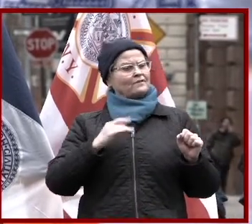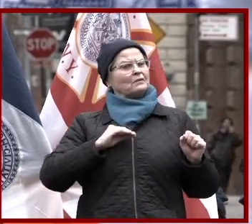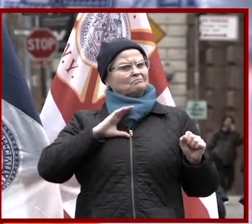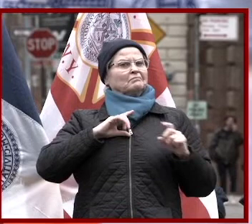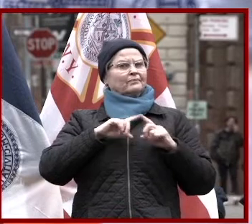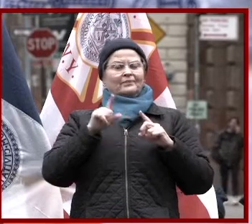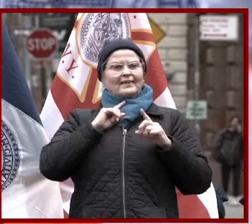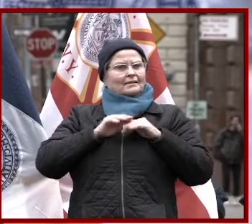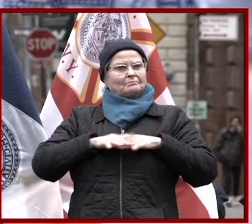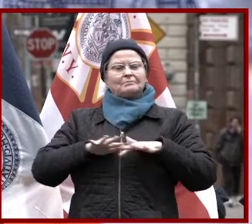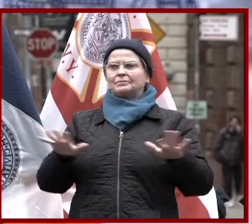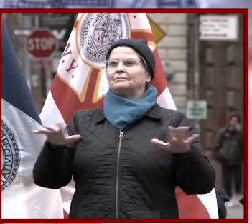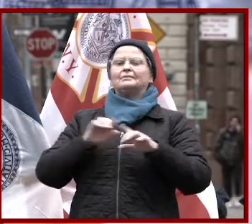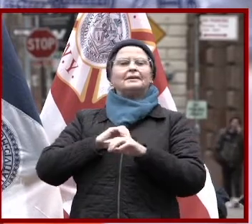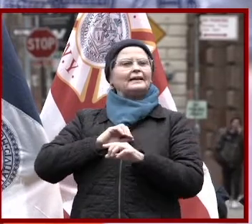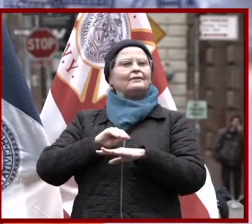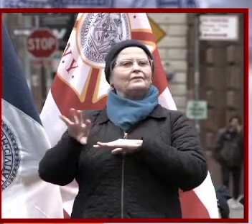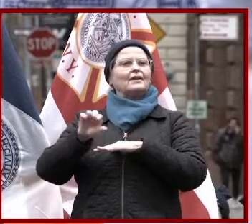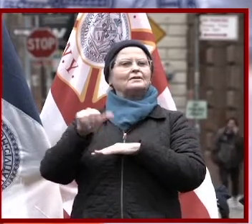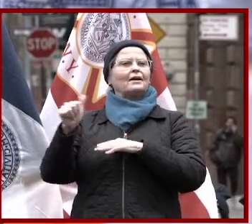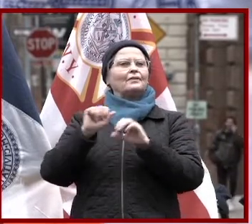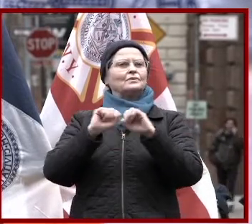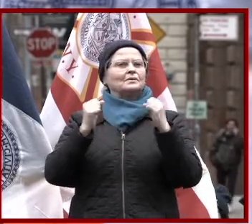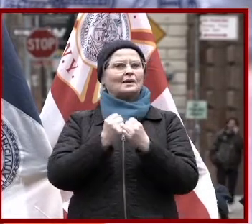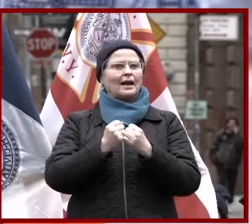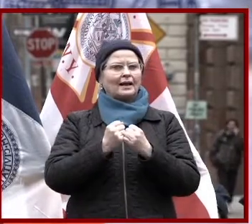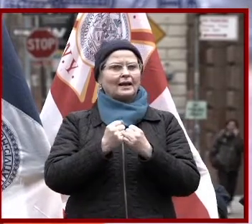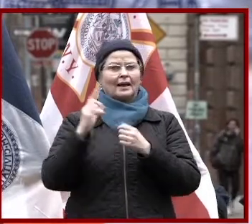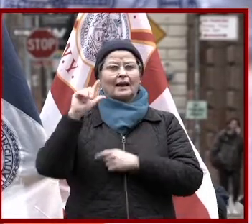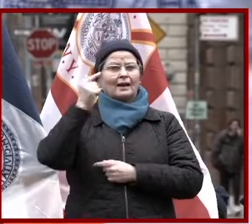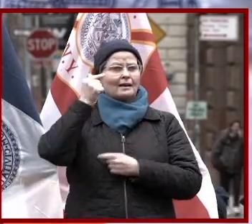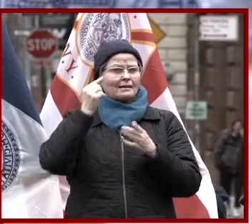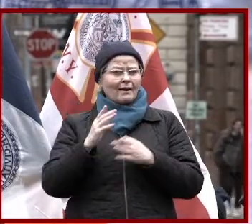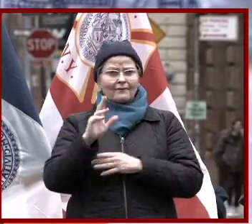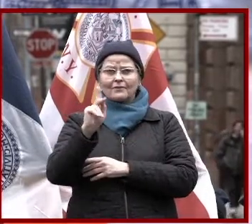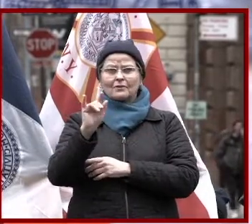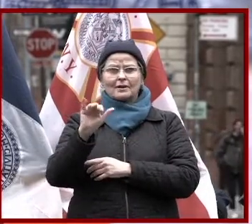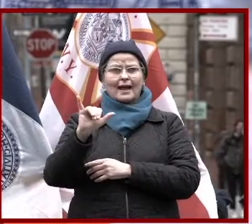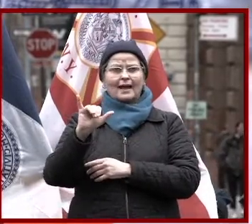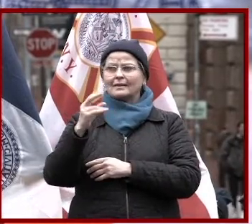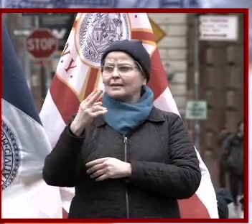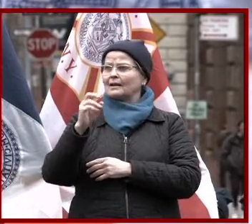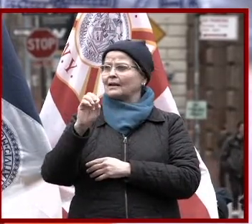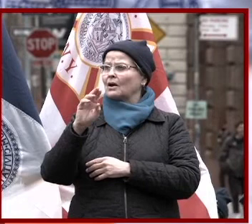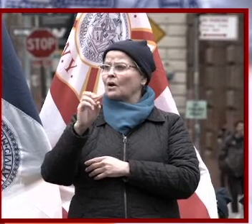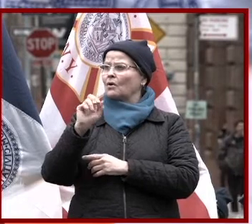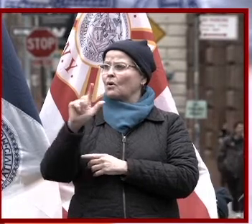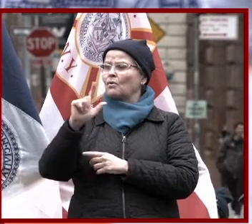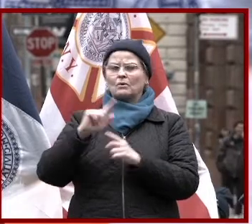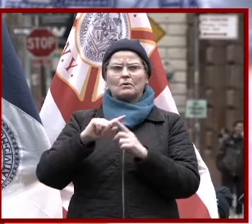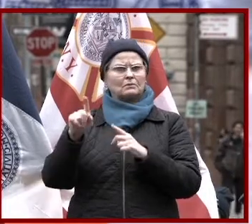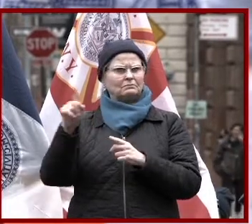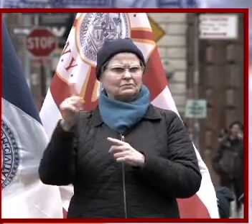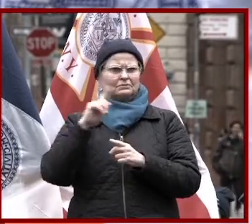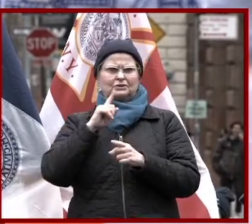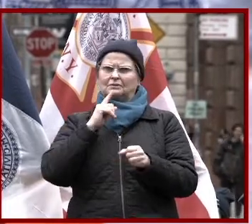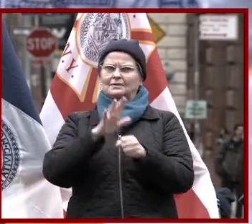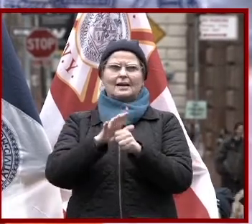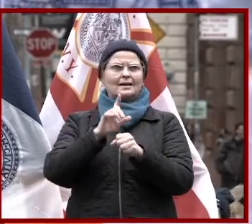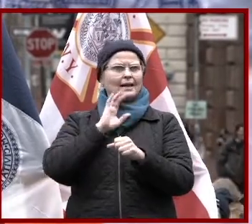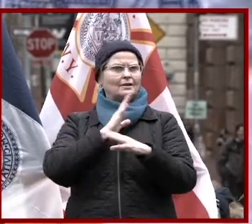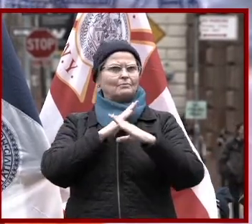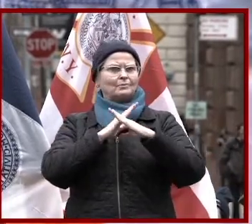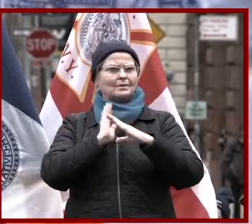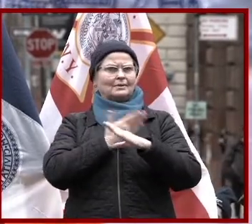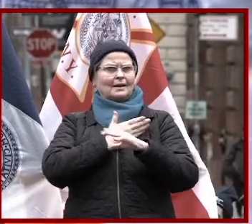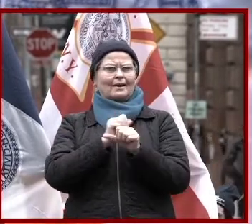your partnership. Governor Kathy Hochul remains a steadfast ally in our mission to safeguard our workforce. As someone